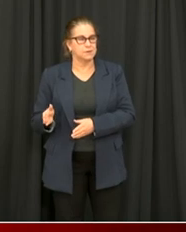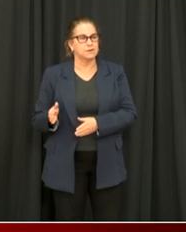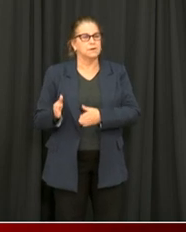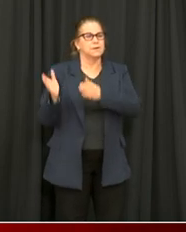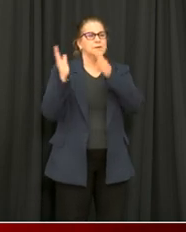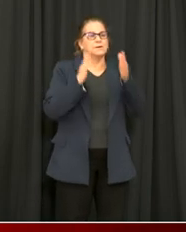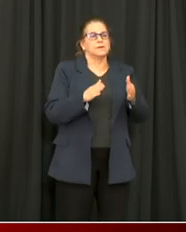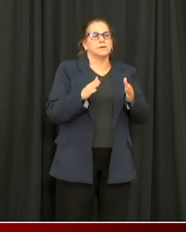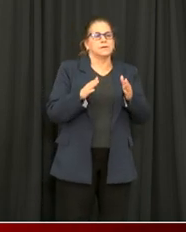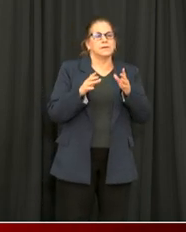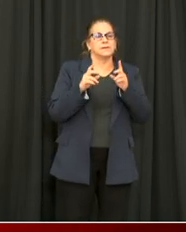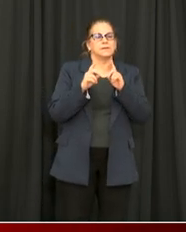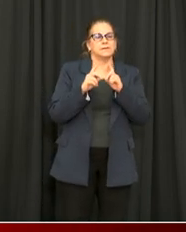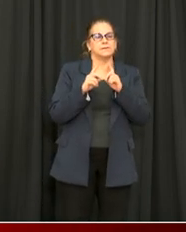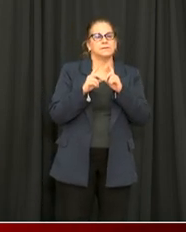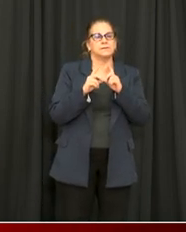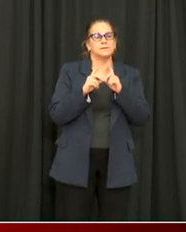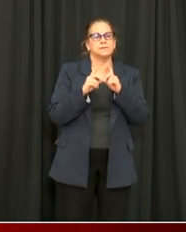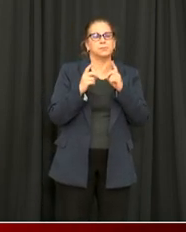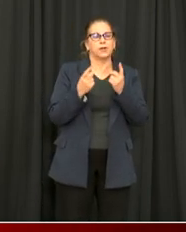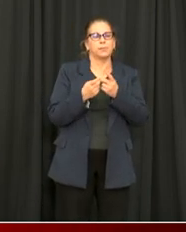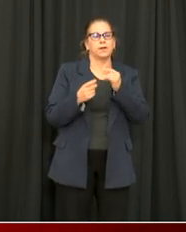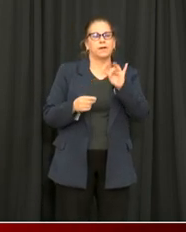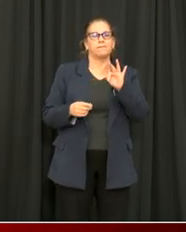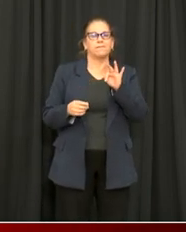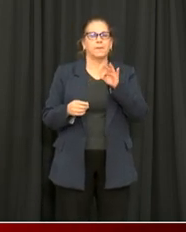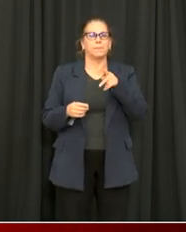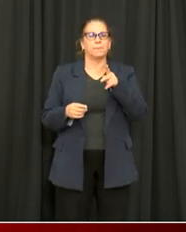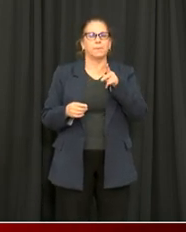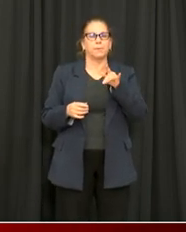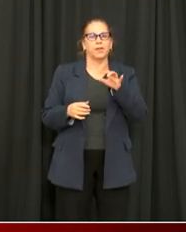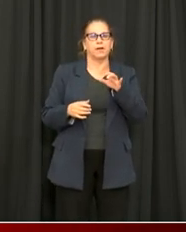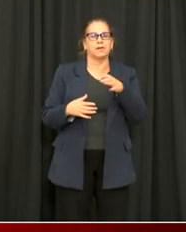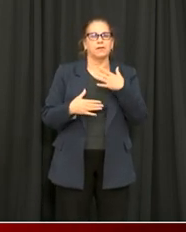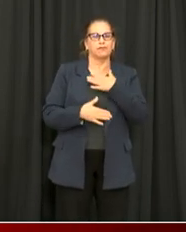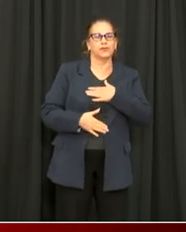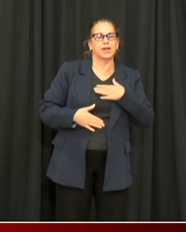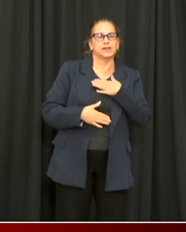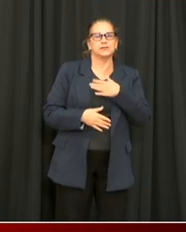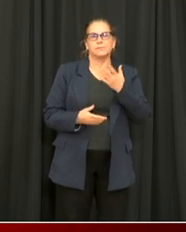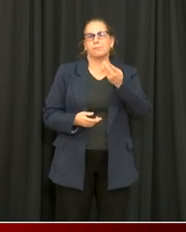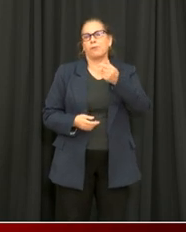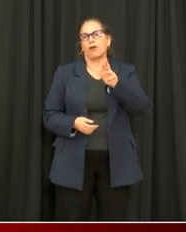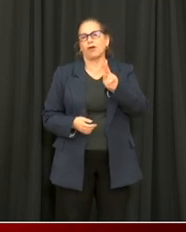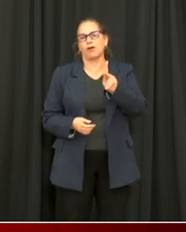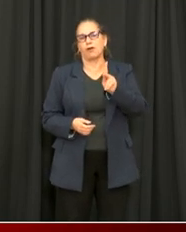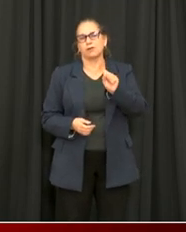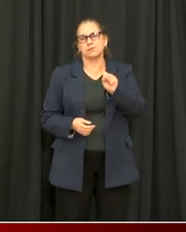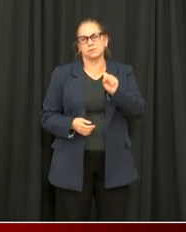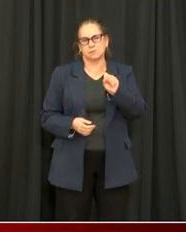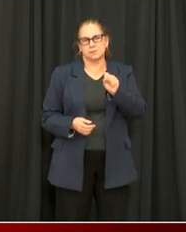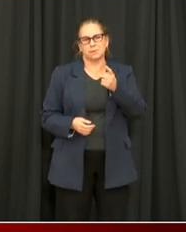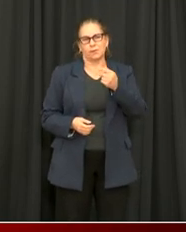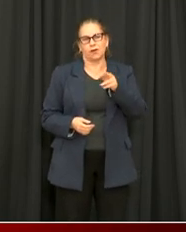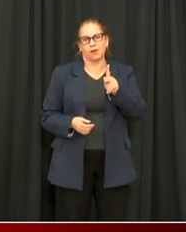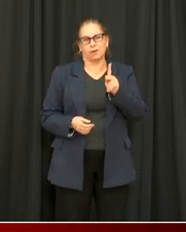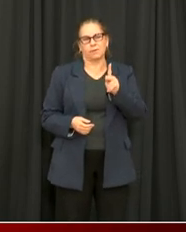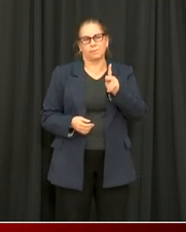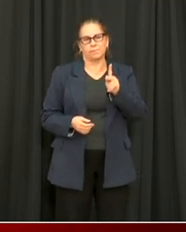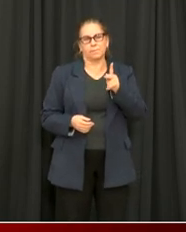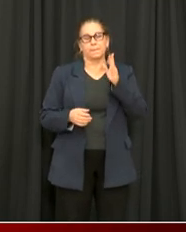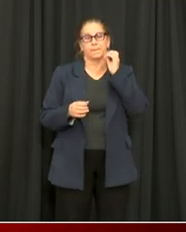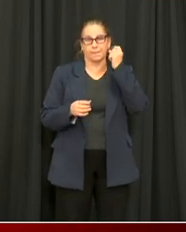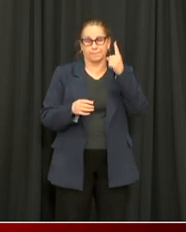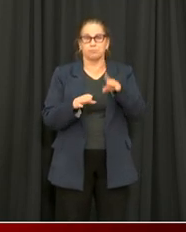up playgrounds and fields for use with some very specific guidelines that have to